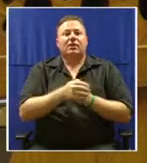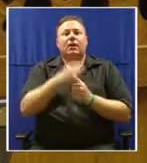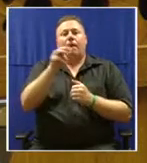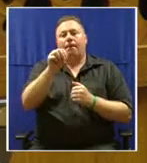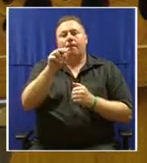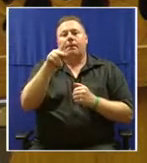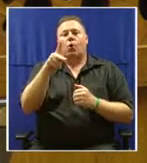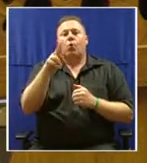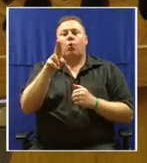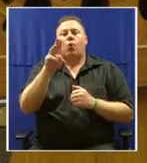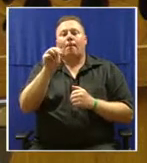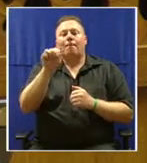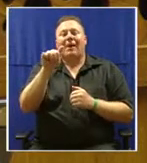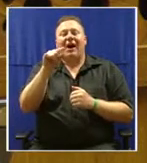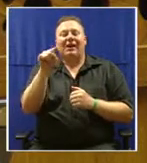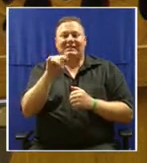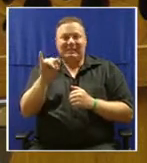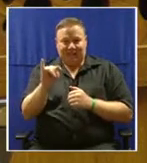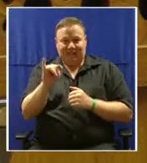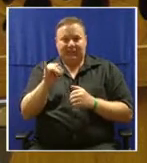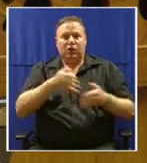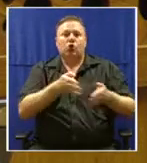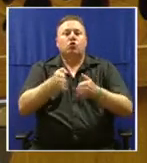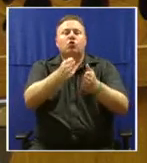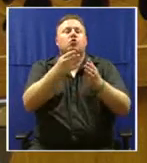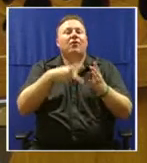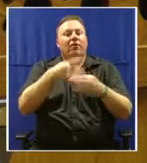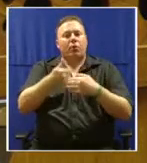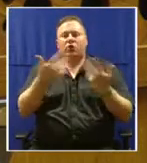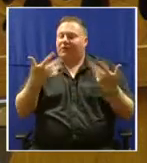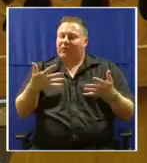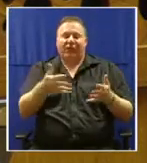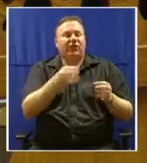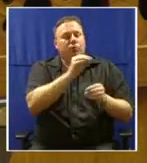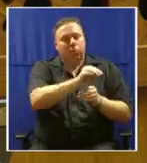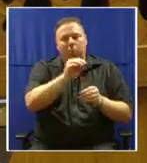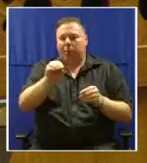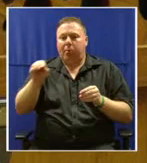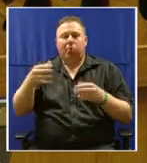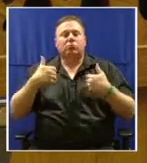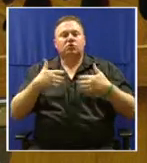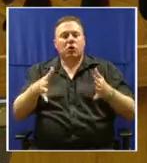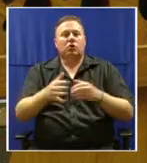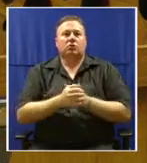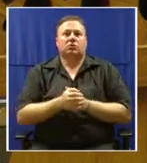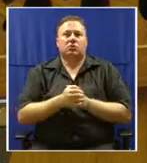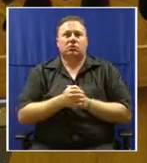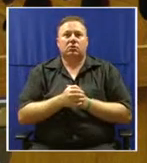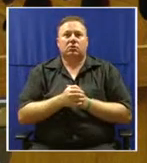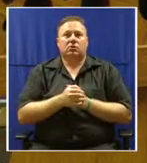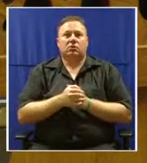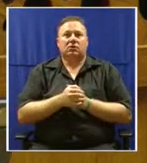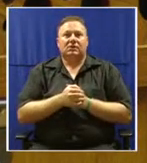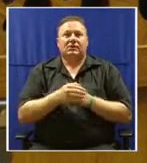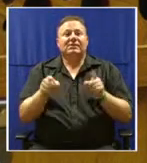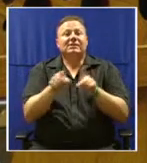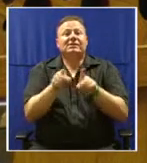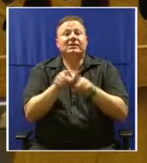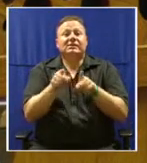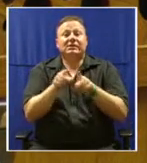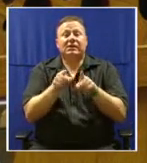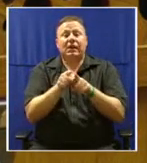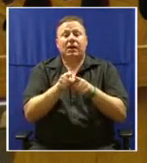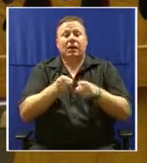The infrastructure investment plan identifies roads and projects worth